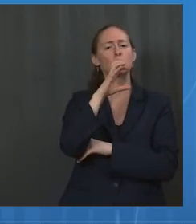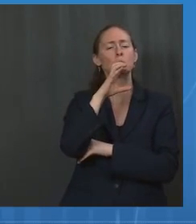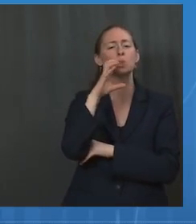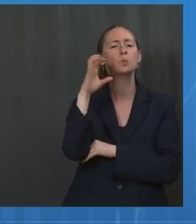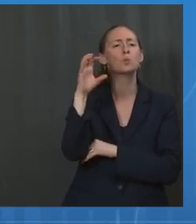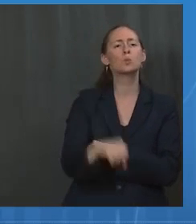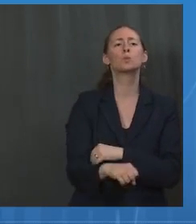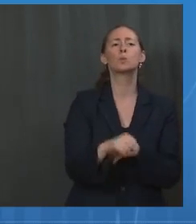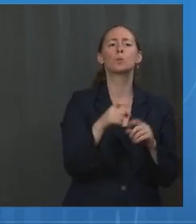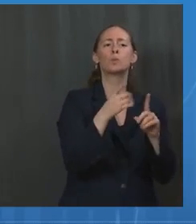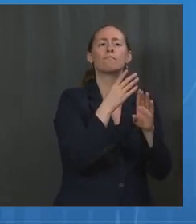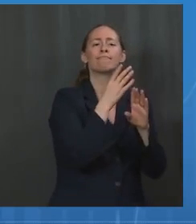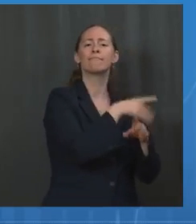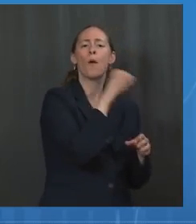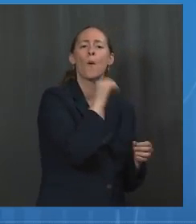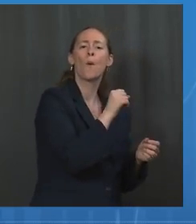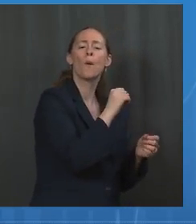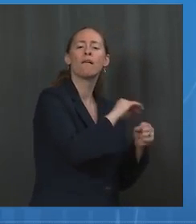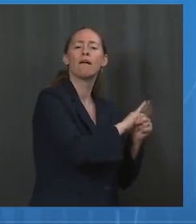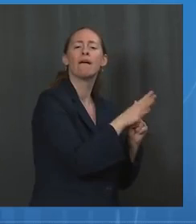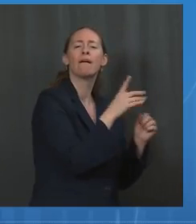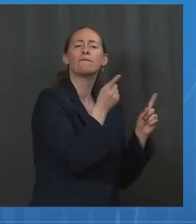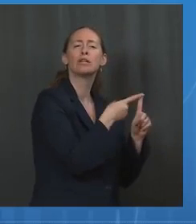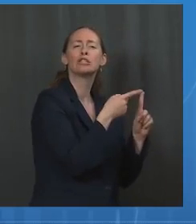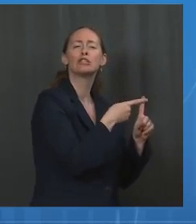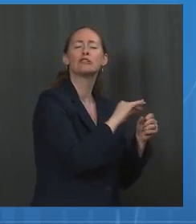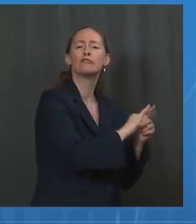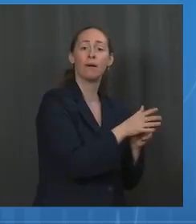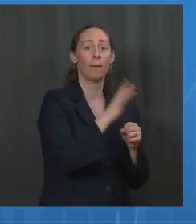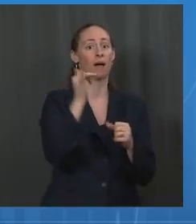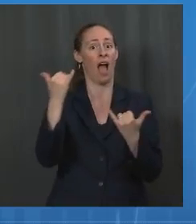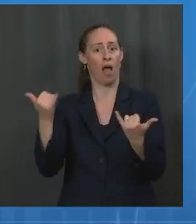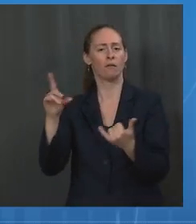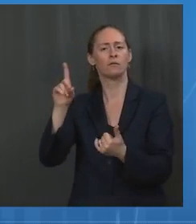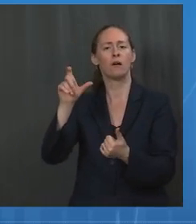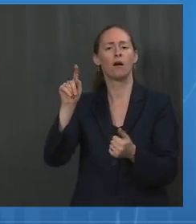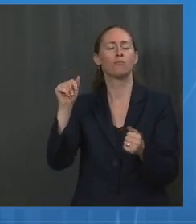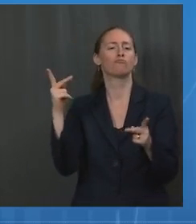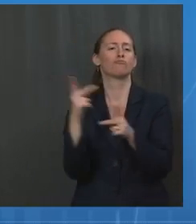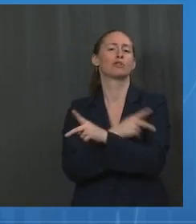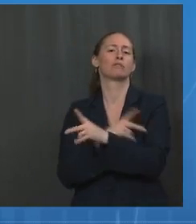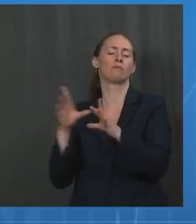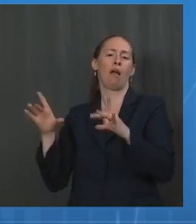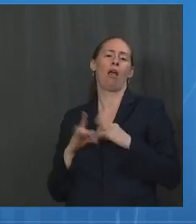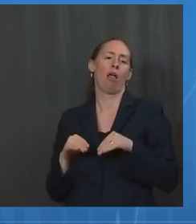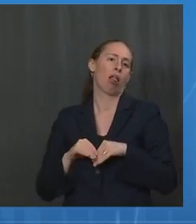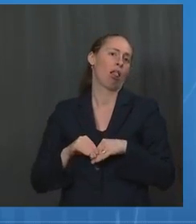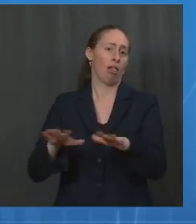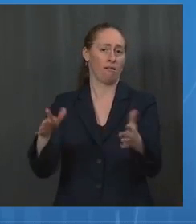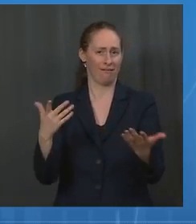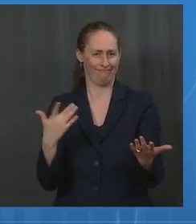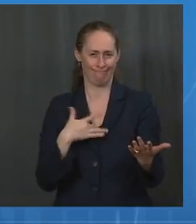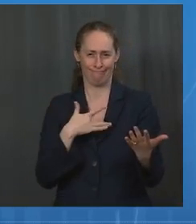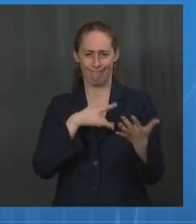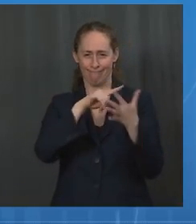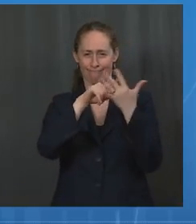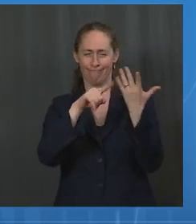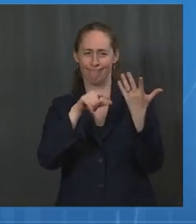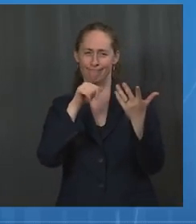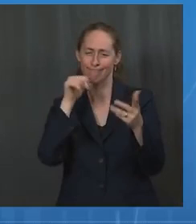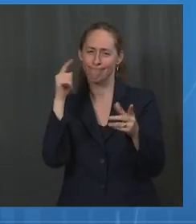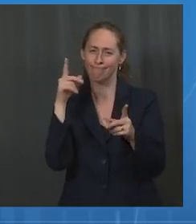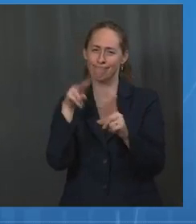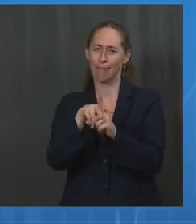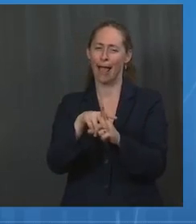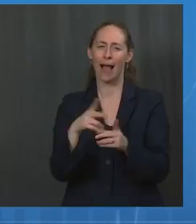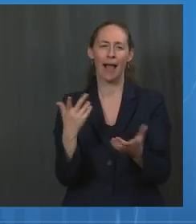less transmissible versions of the virus and no longer apply under Delta. He said, who in their right mind believes that an aerosol is